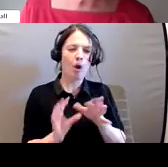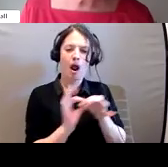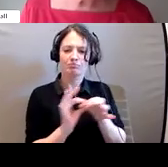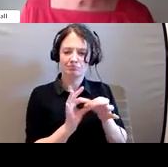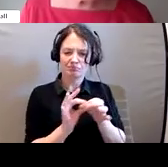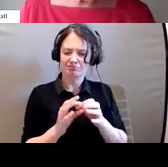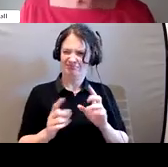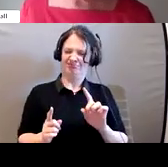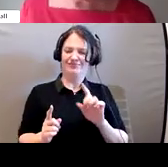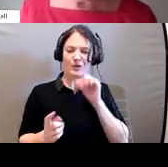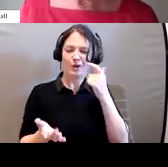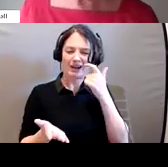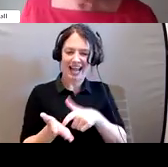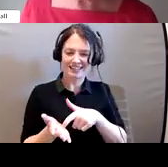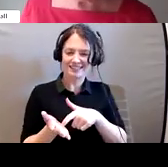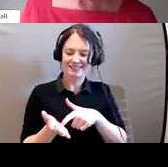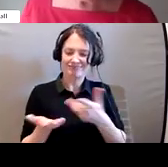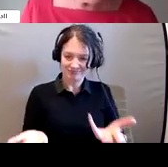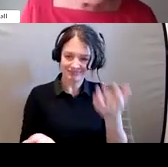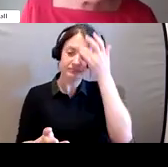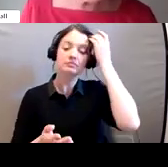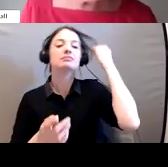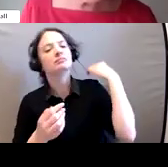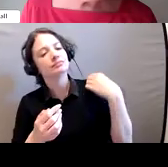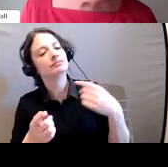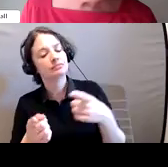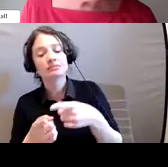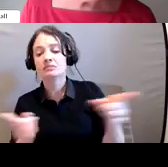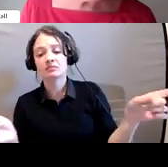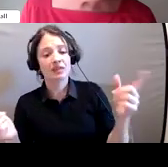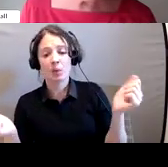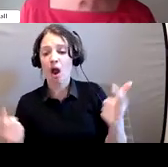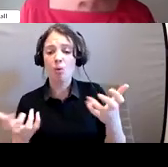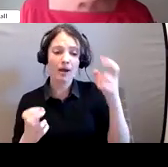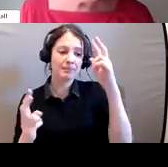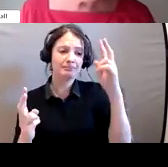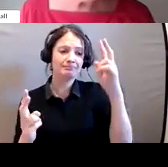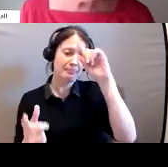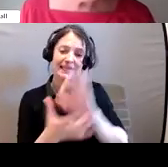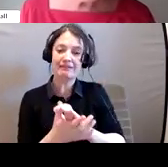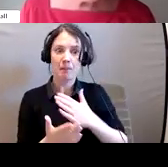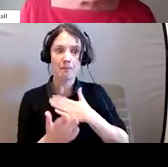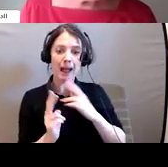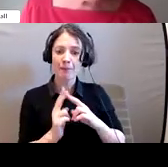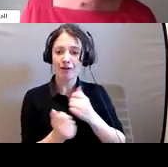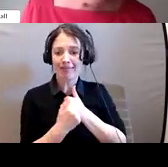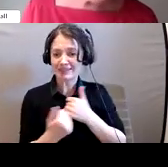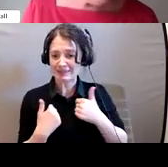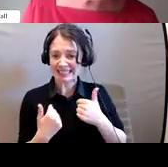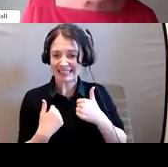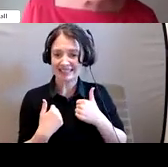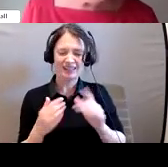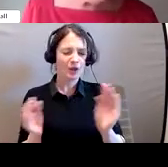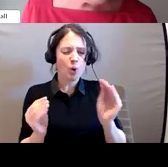dissonance. Everyone wants to believe that their partner really does love them. No